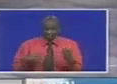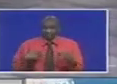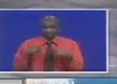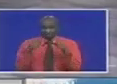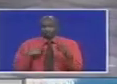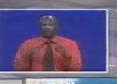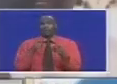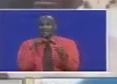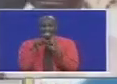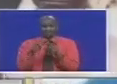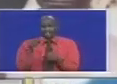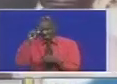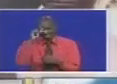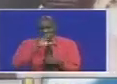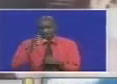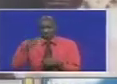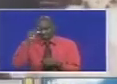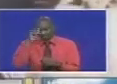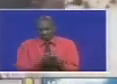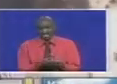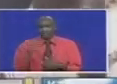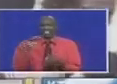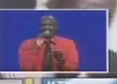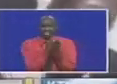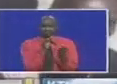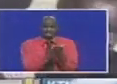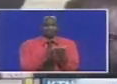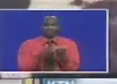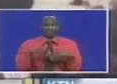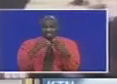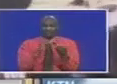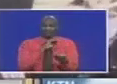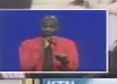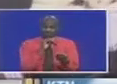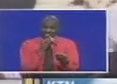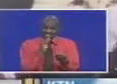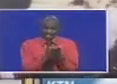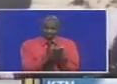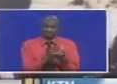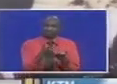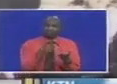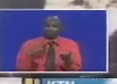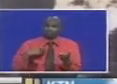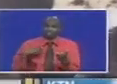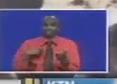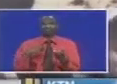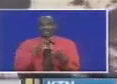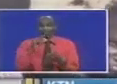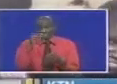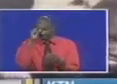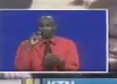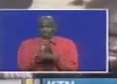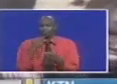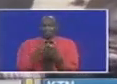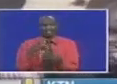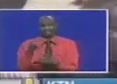the county government. We allocate funds to county governments, and they should set their priorities right and use that money the way they want. We